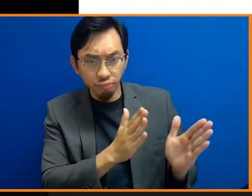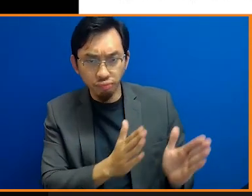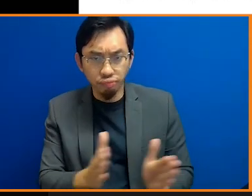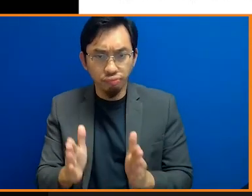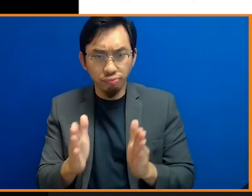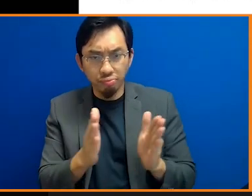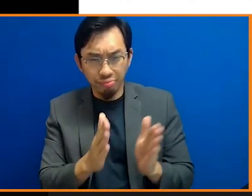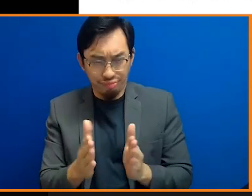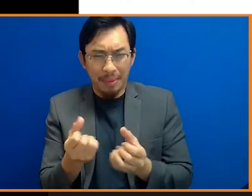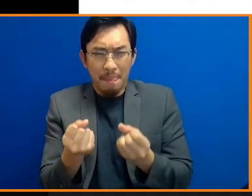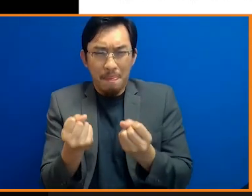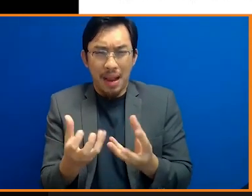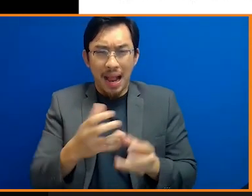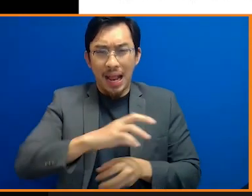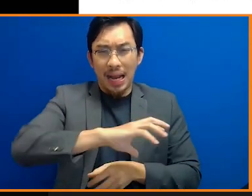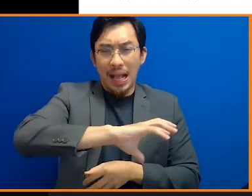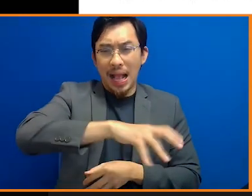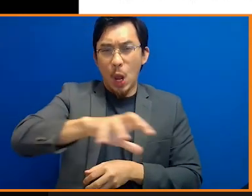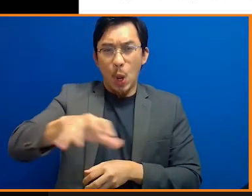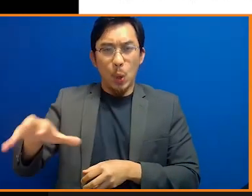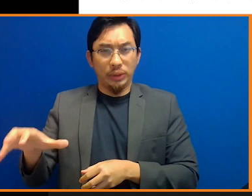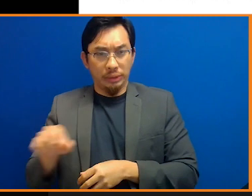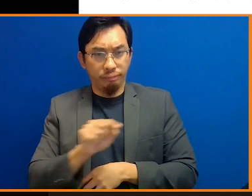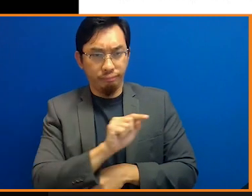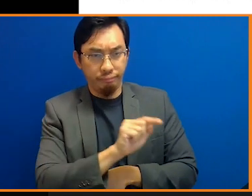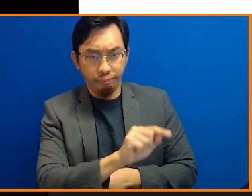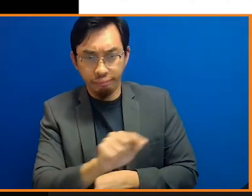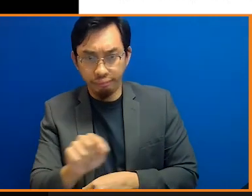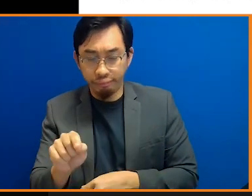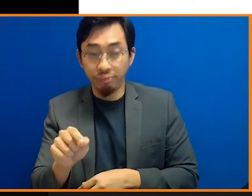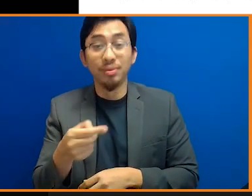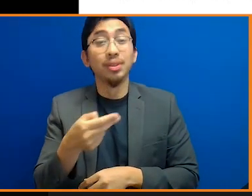so well organized in many countries.